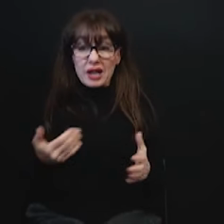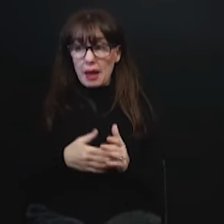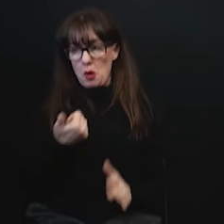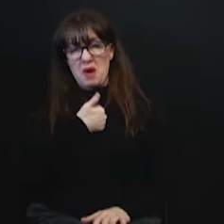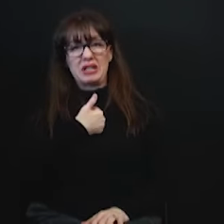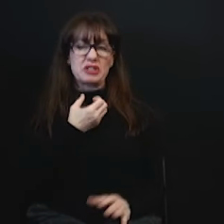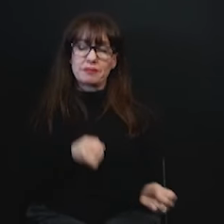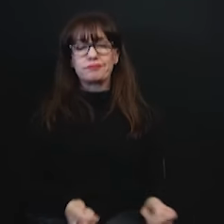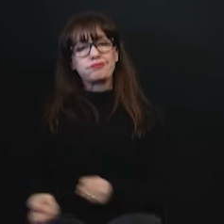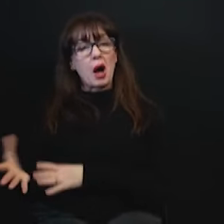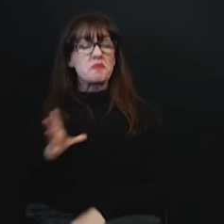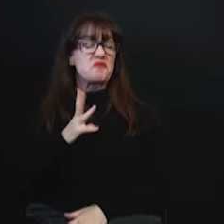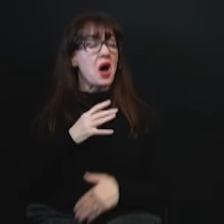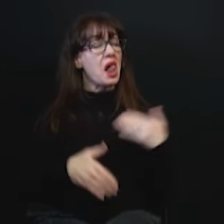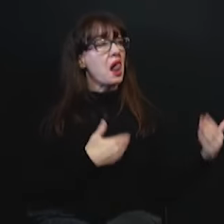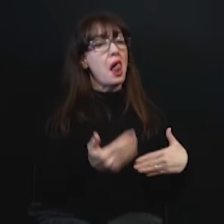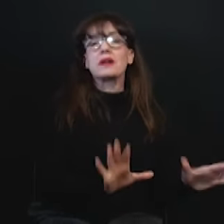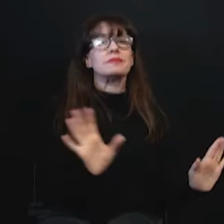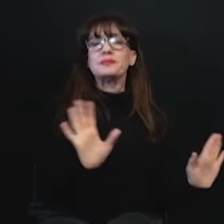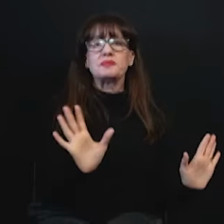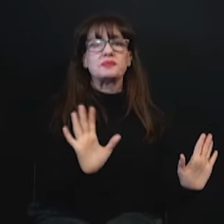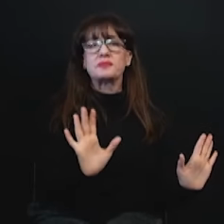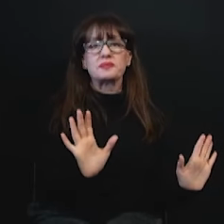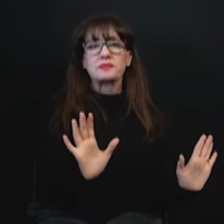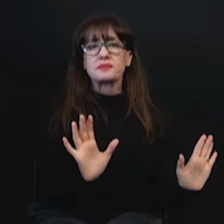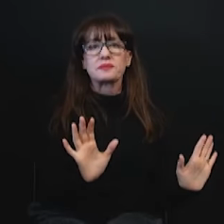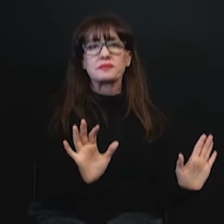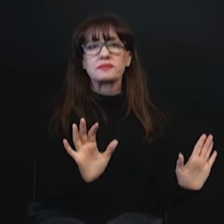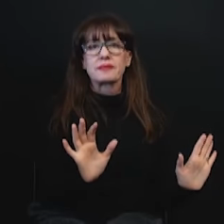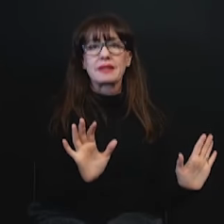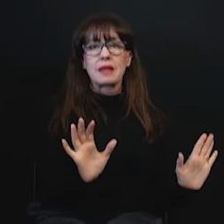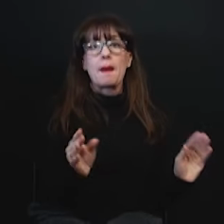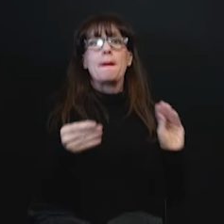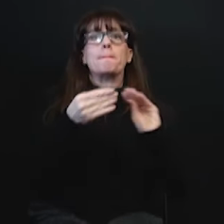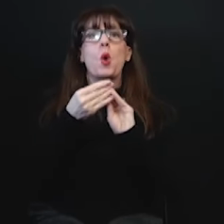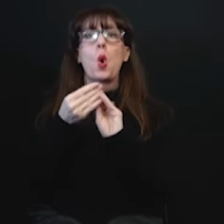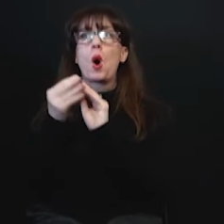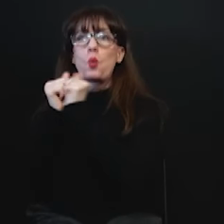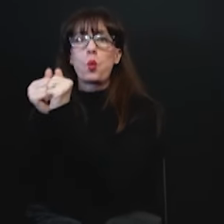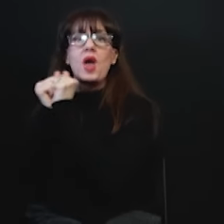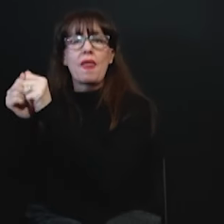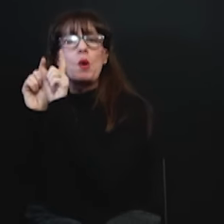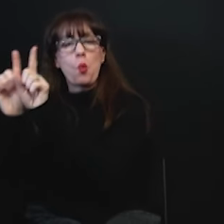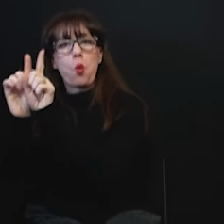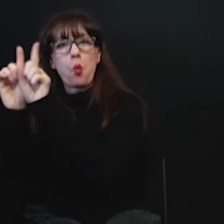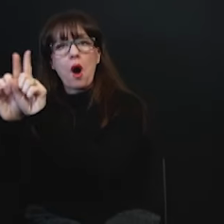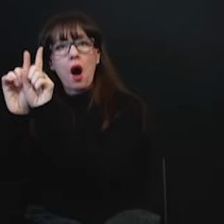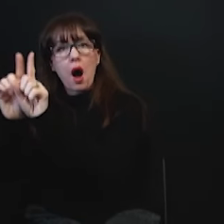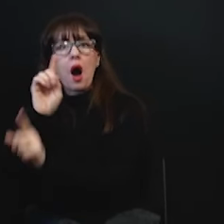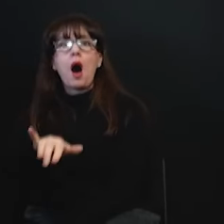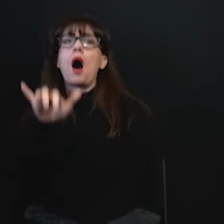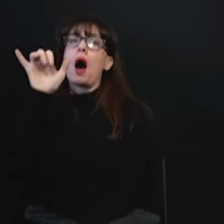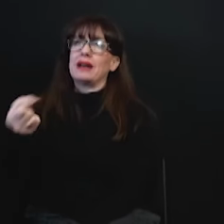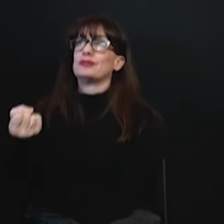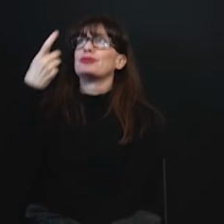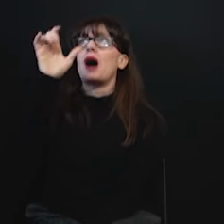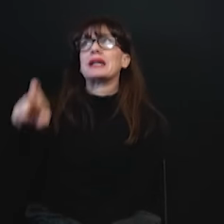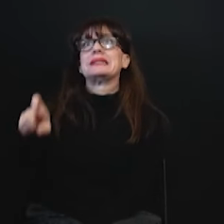throw the crutches away and I'll be fine. That's not what it's about. The longer you walk with Him, the more you will understand how much you need